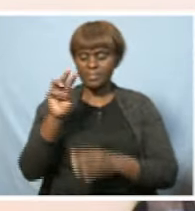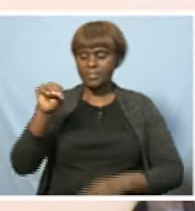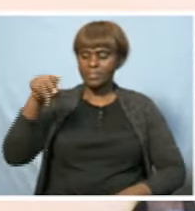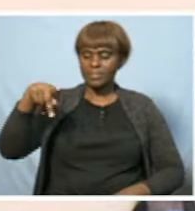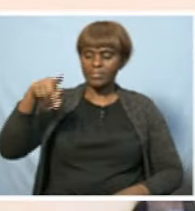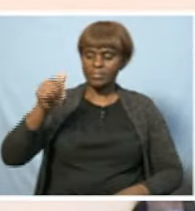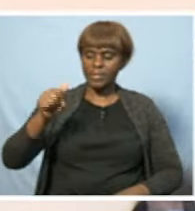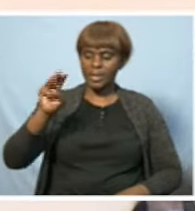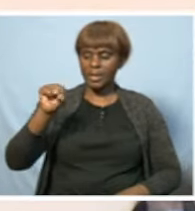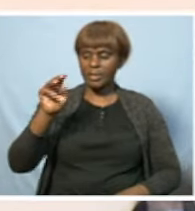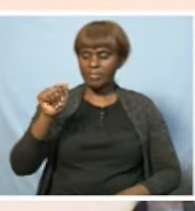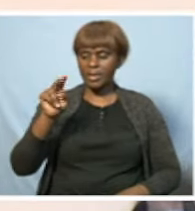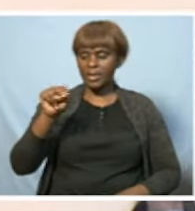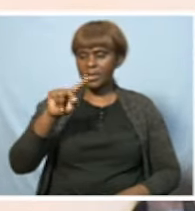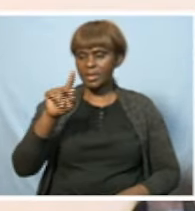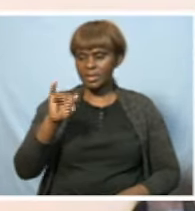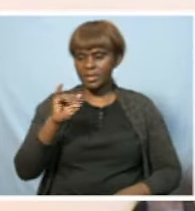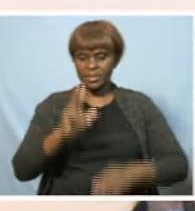in Manyane Ward.